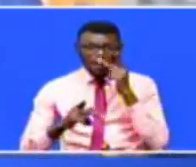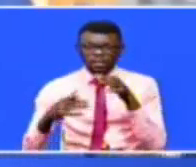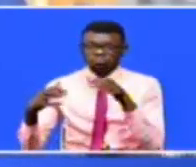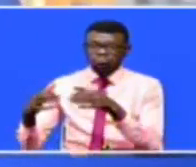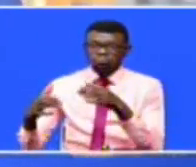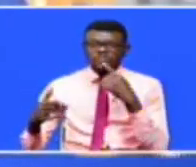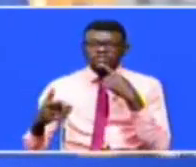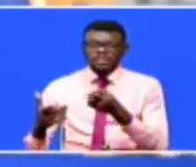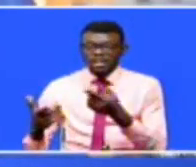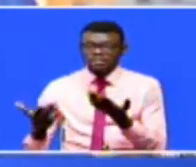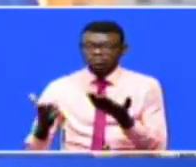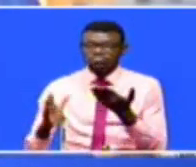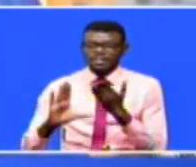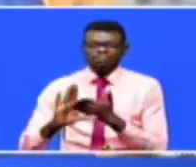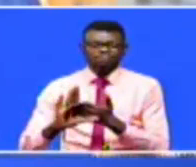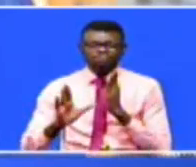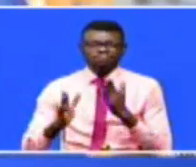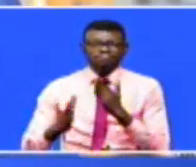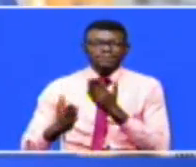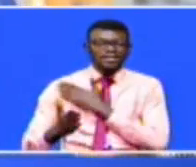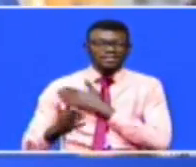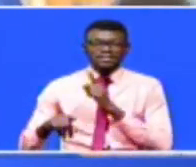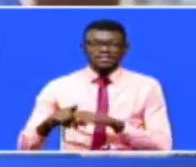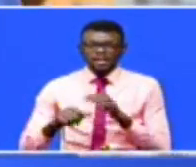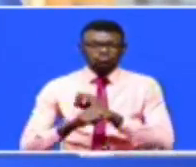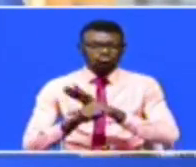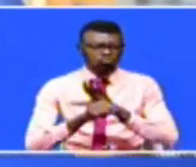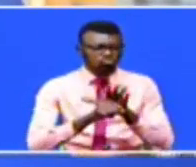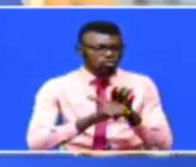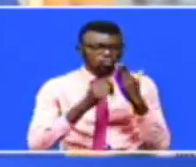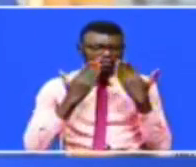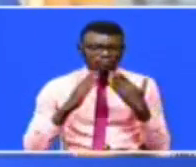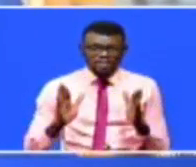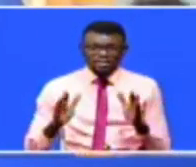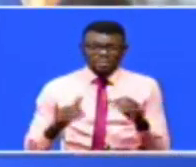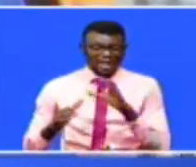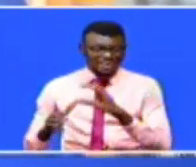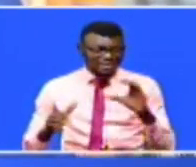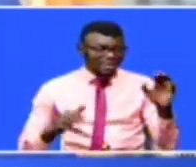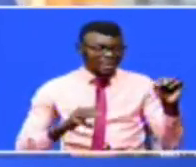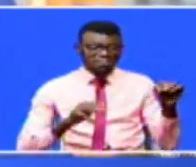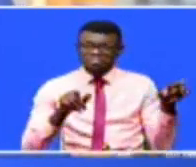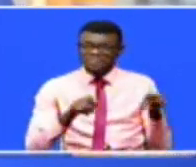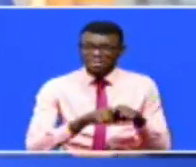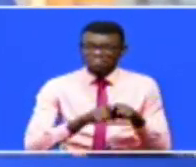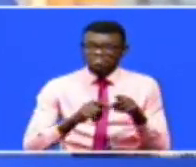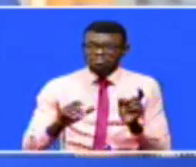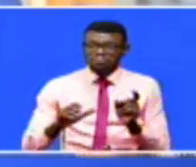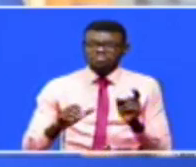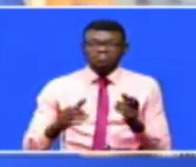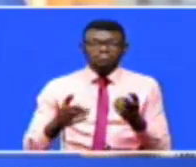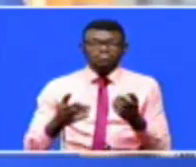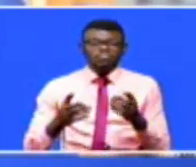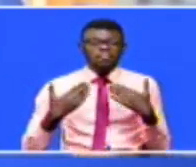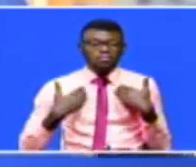NASA immediately the country opens up to normalcy from COVID-19. And with CCM on its way, eyes now will be on Ford Kenya